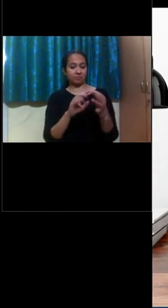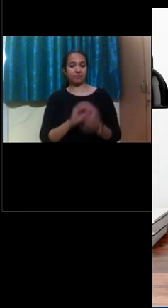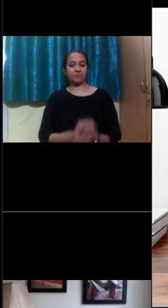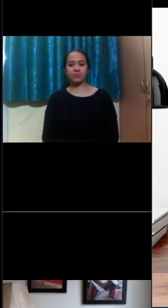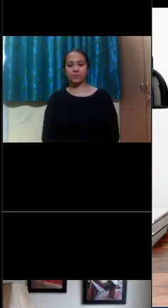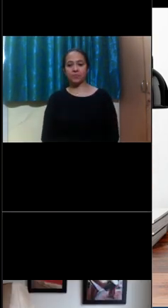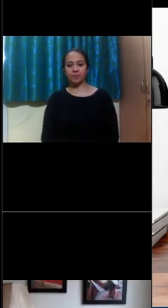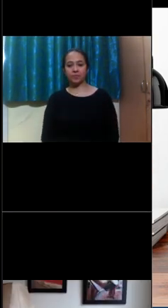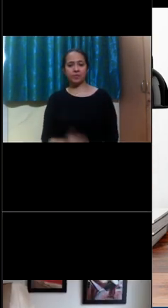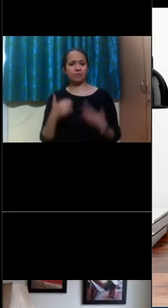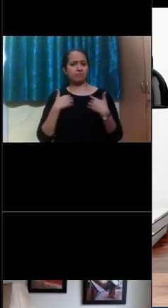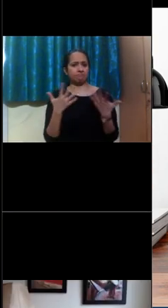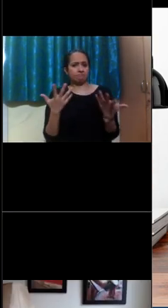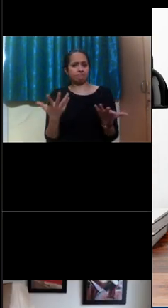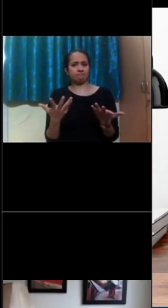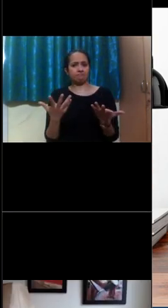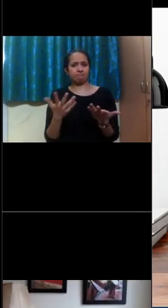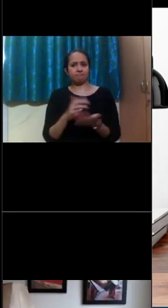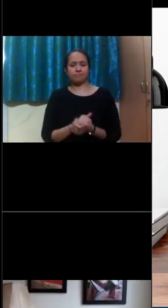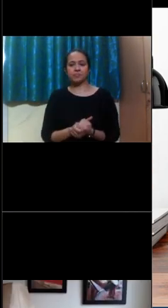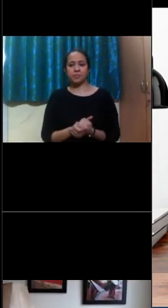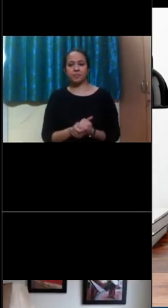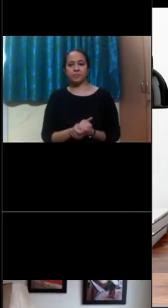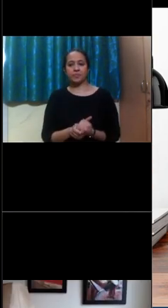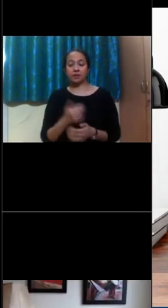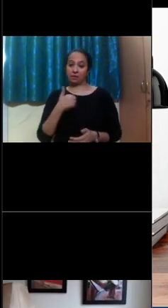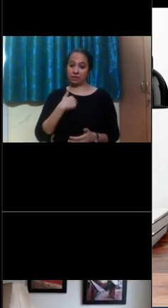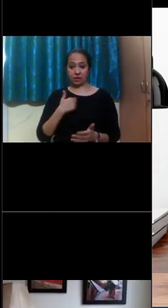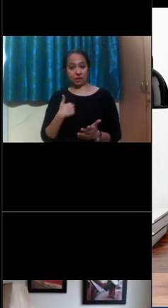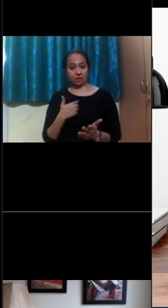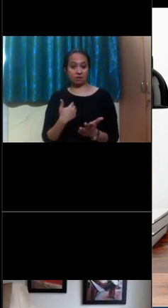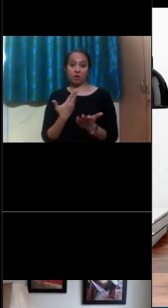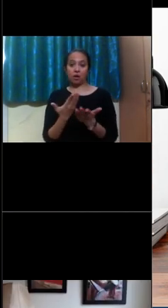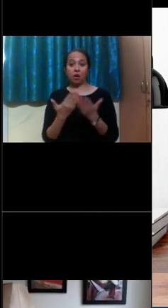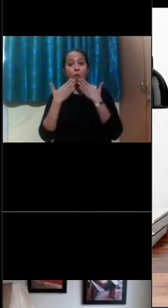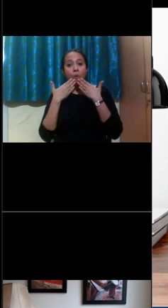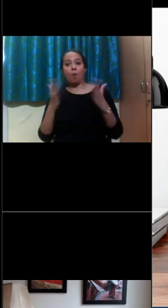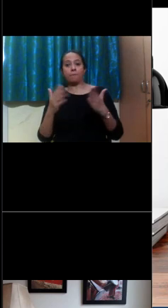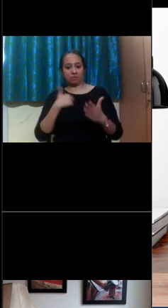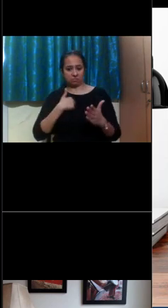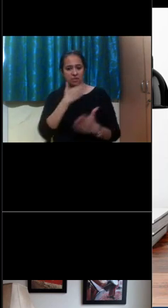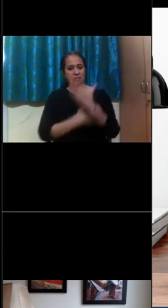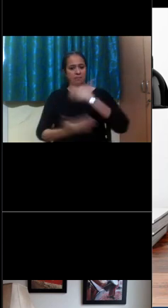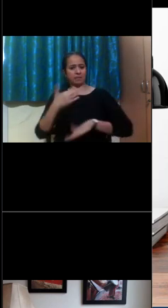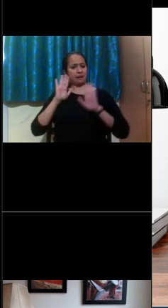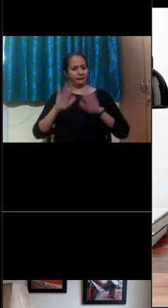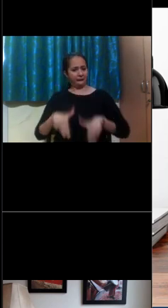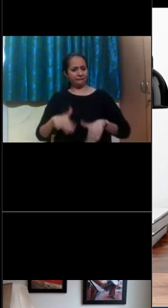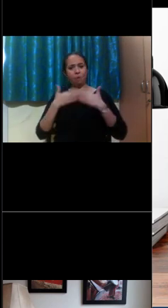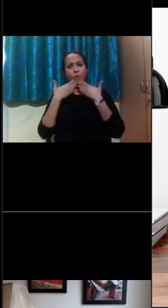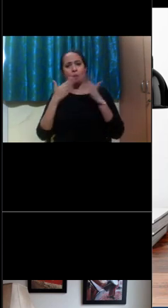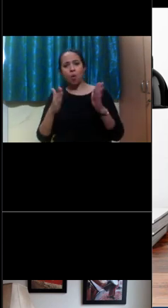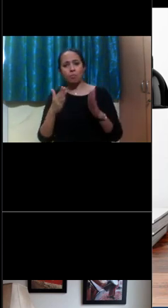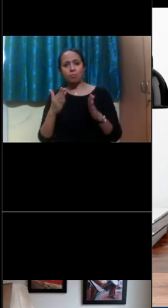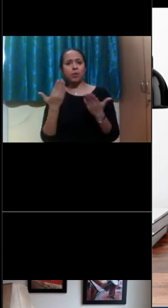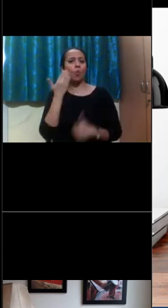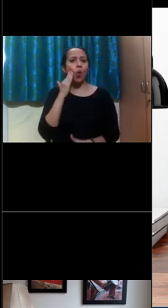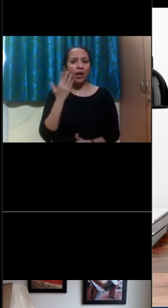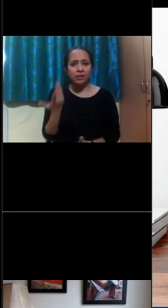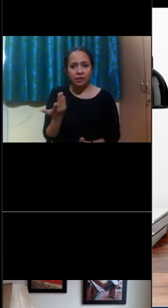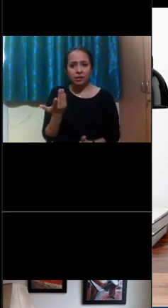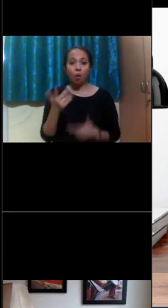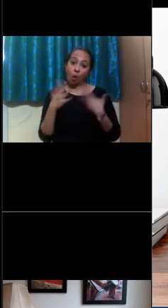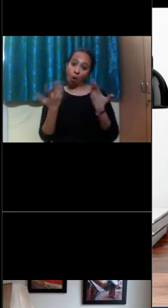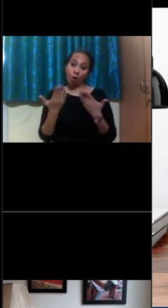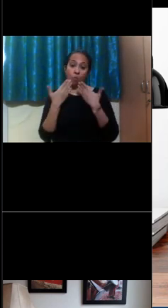at what stage should I disclose my disability and should I disclose at all?